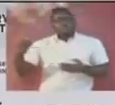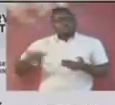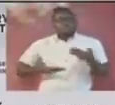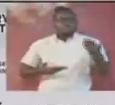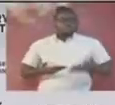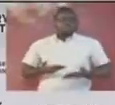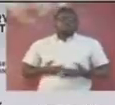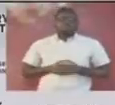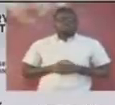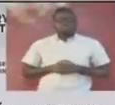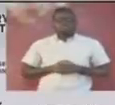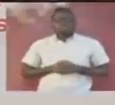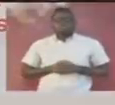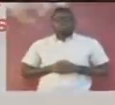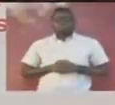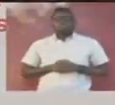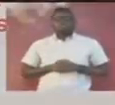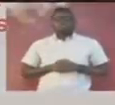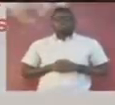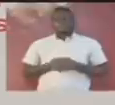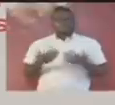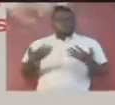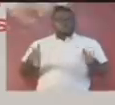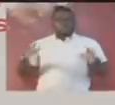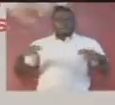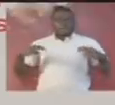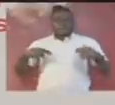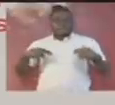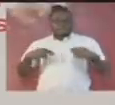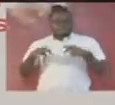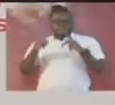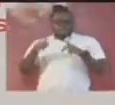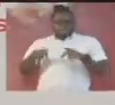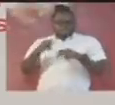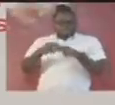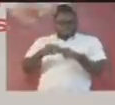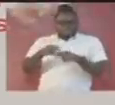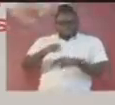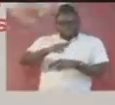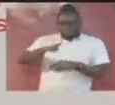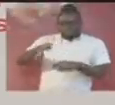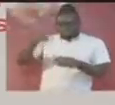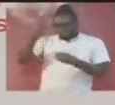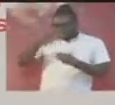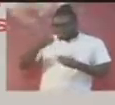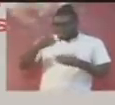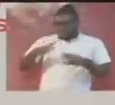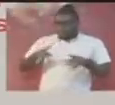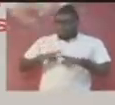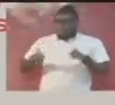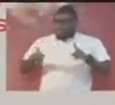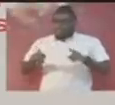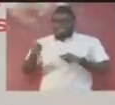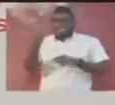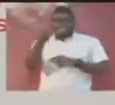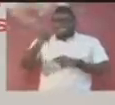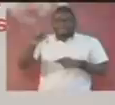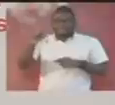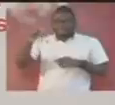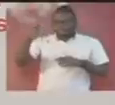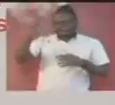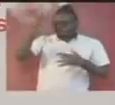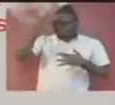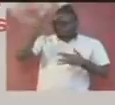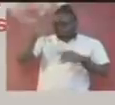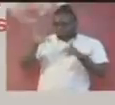case, the general guidance at this point in time is that any patient who receives the first